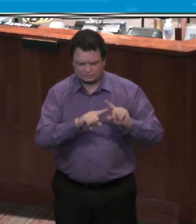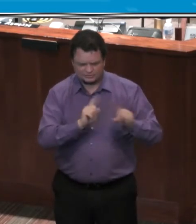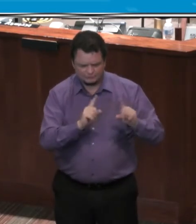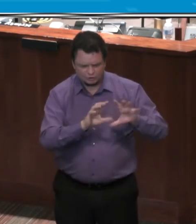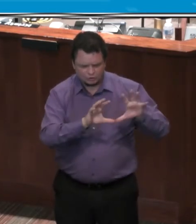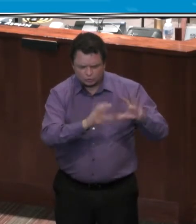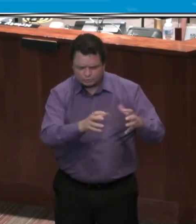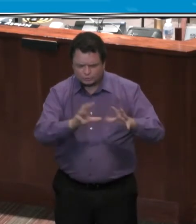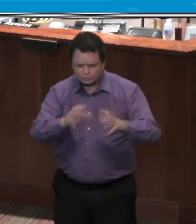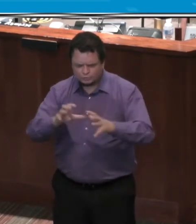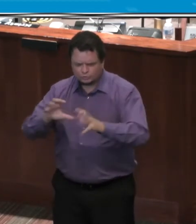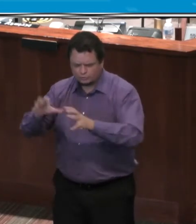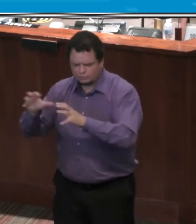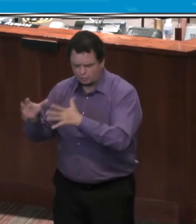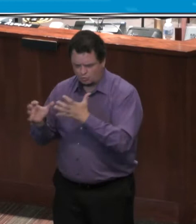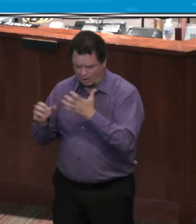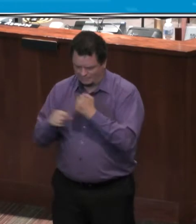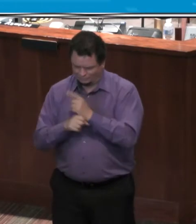vision,